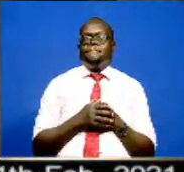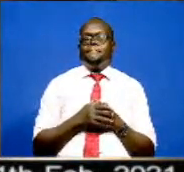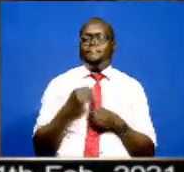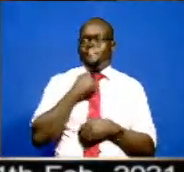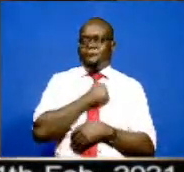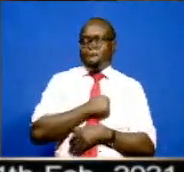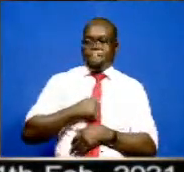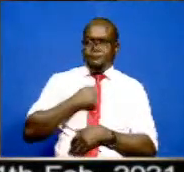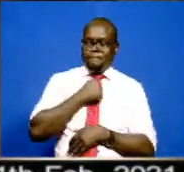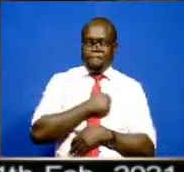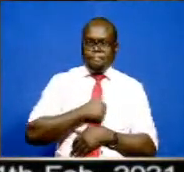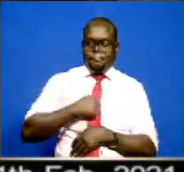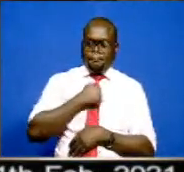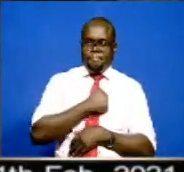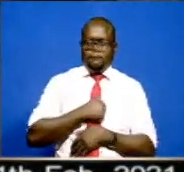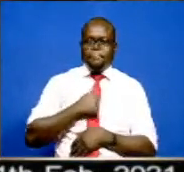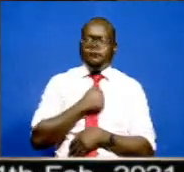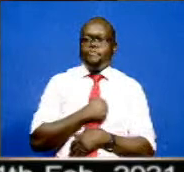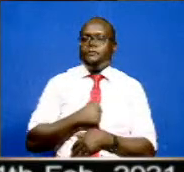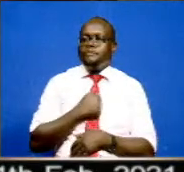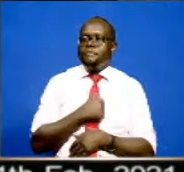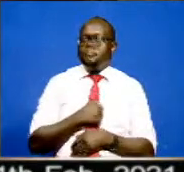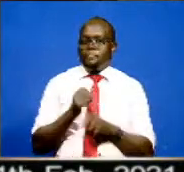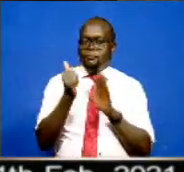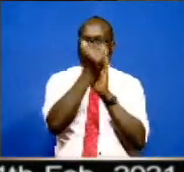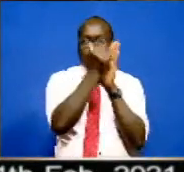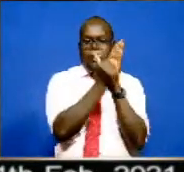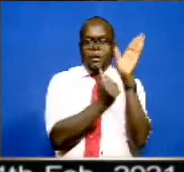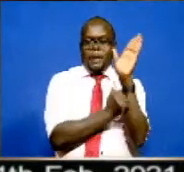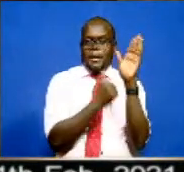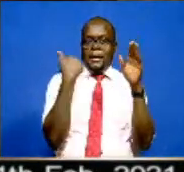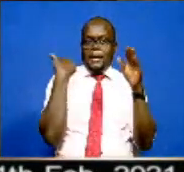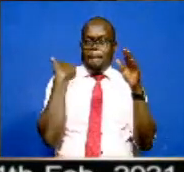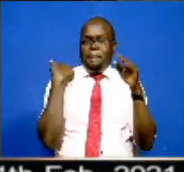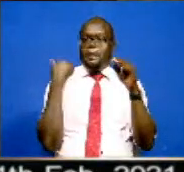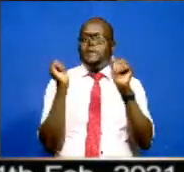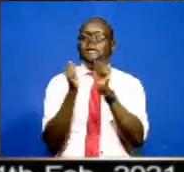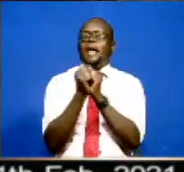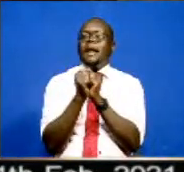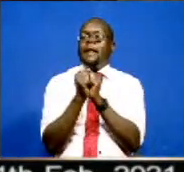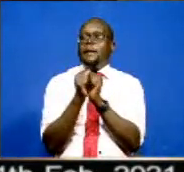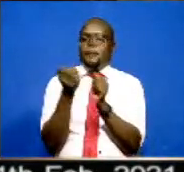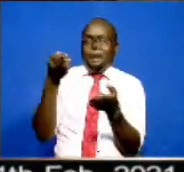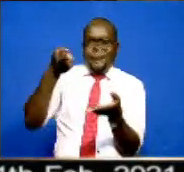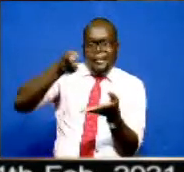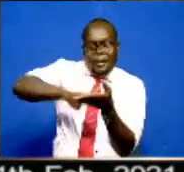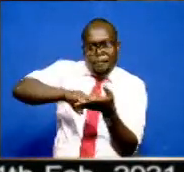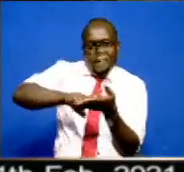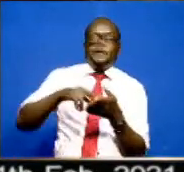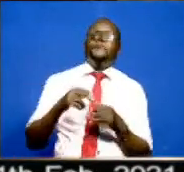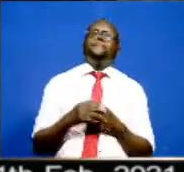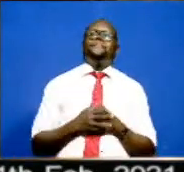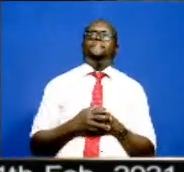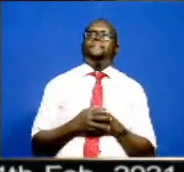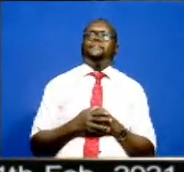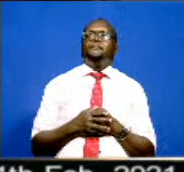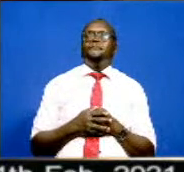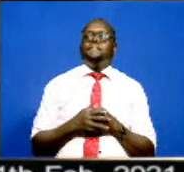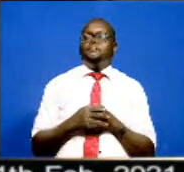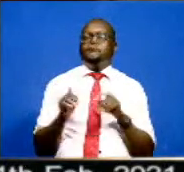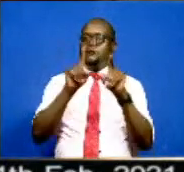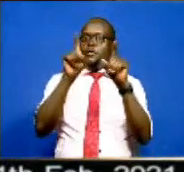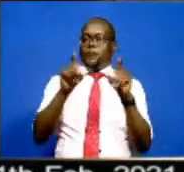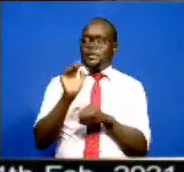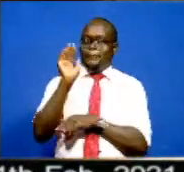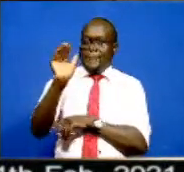Sorry. It's order number 10. I repeat. Propose the